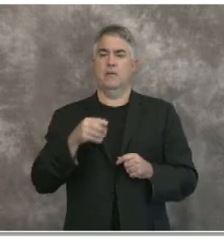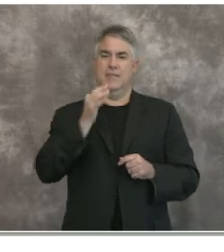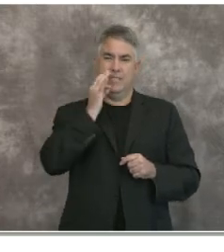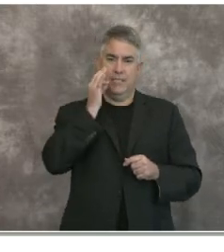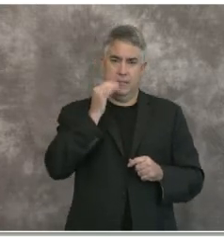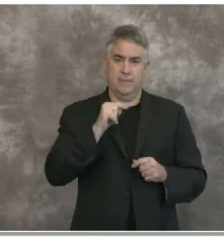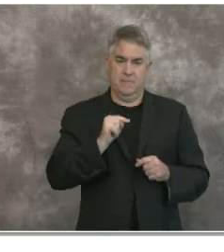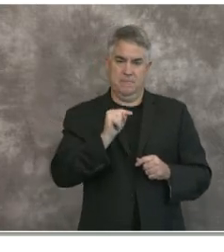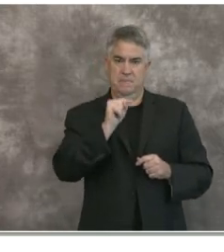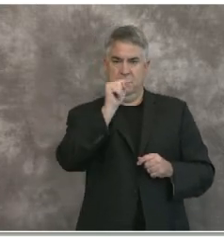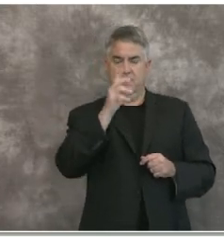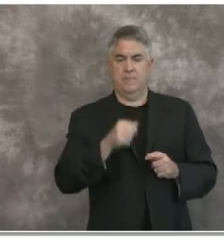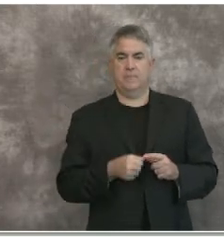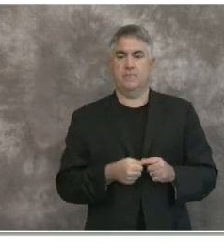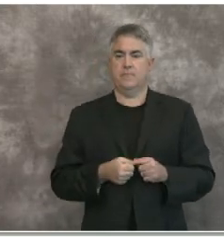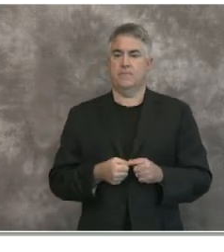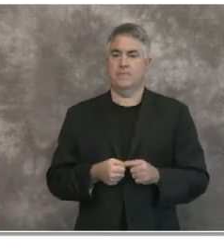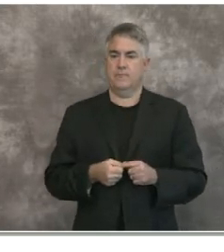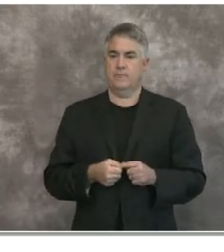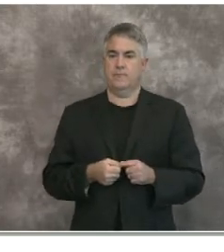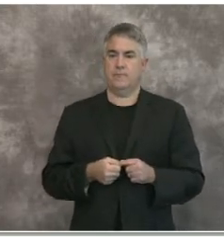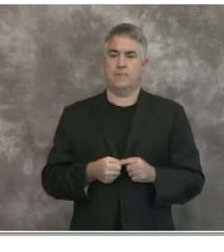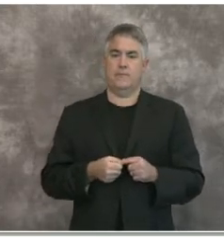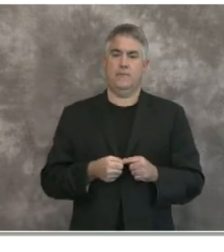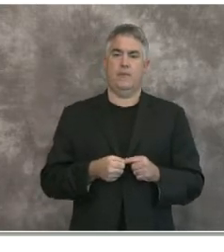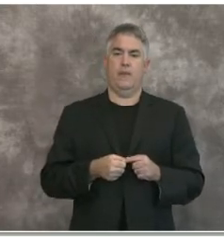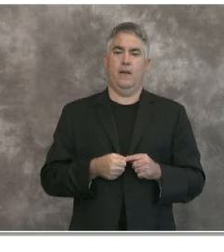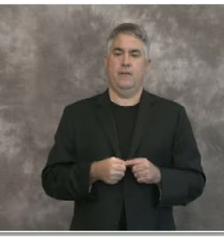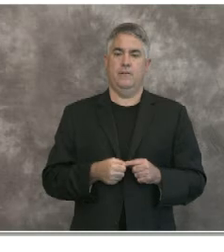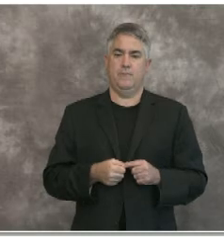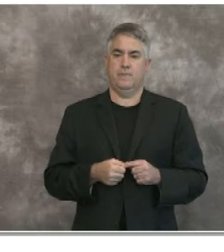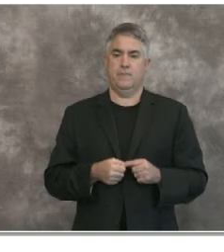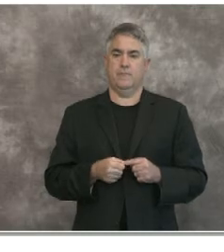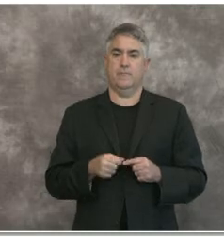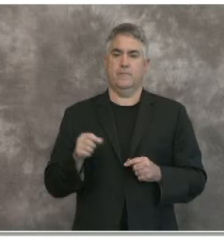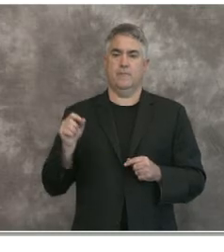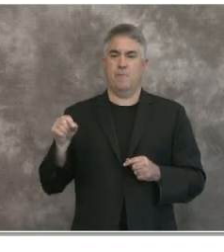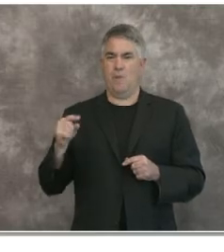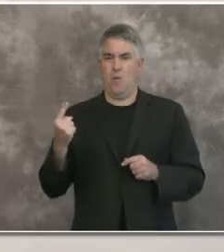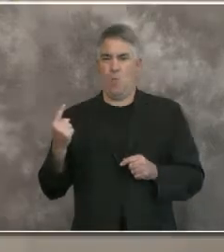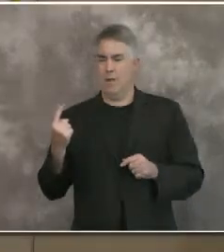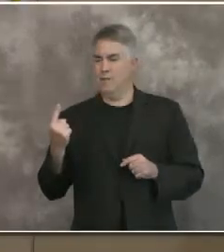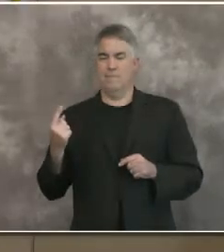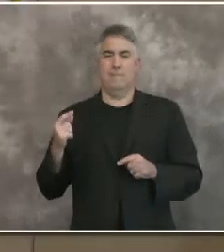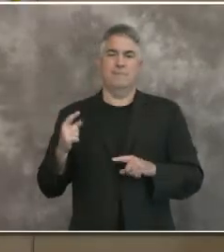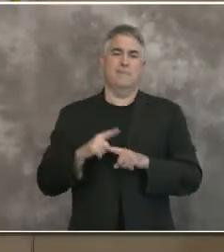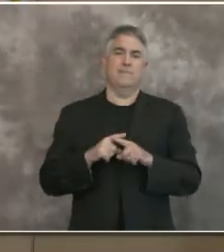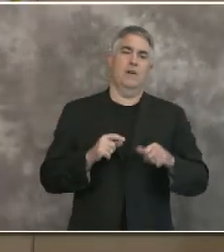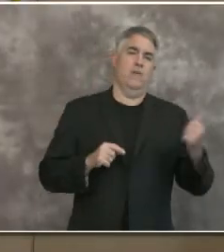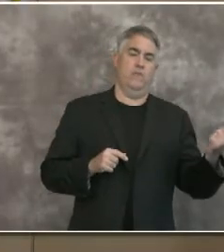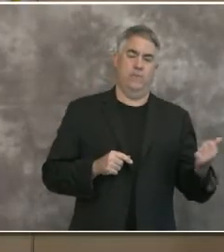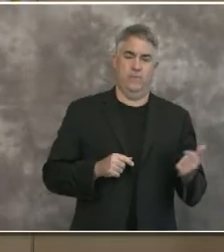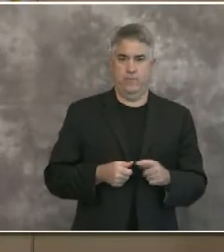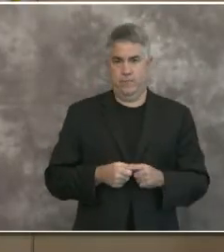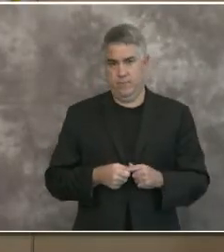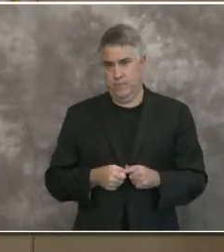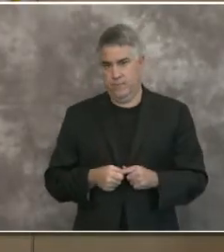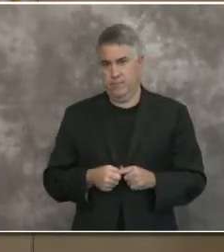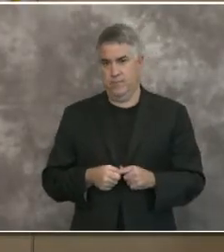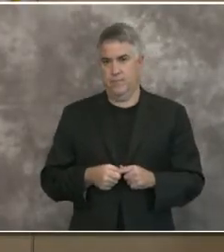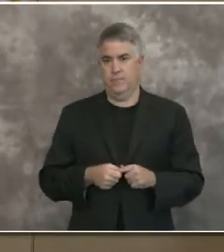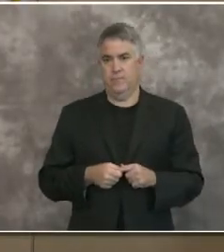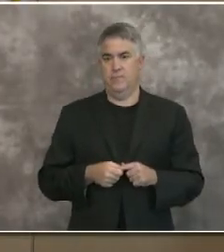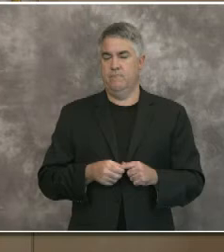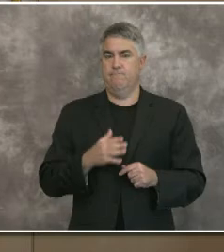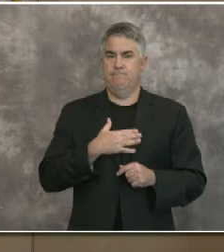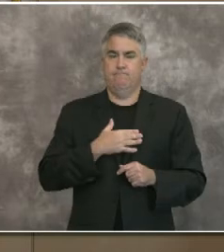and the same is for multiple races, 1 or 0.3%. And as usual, our sincerest sympathies